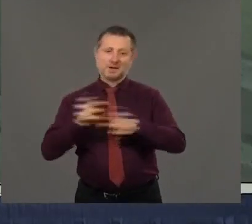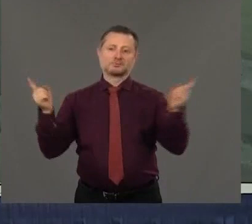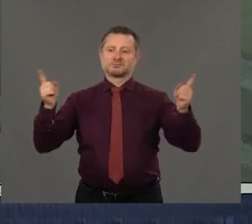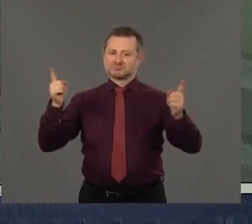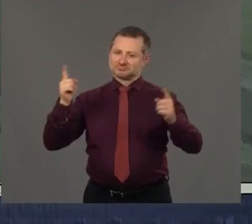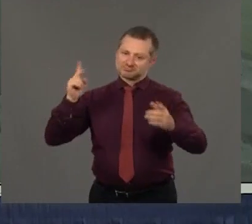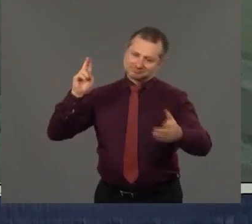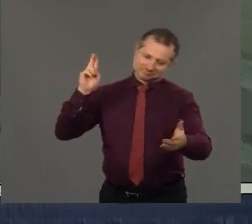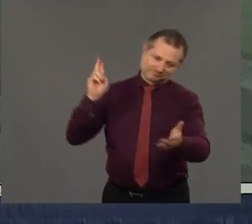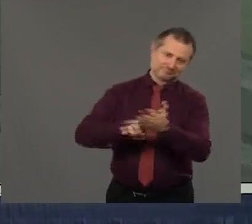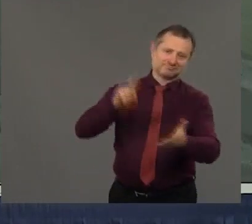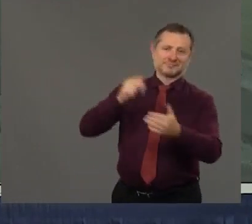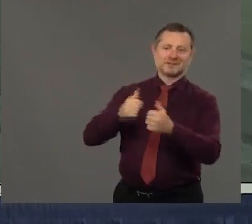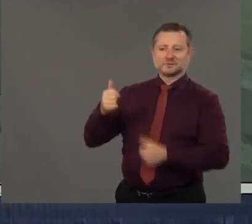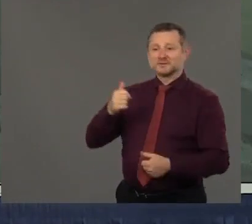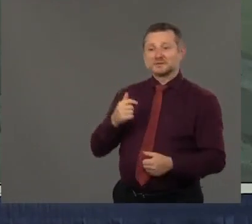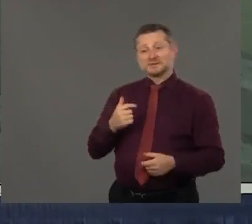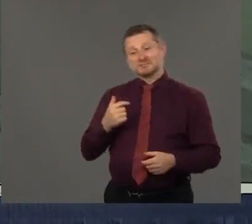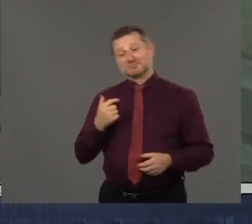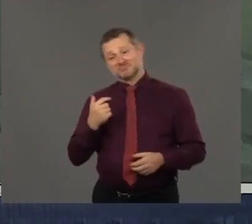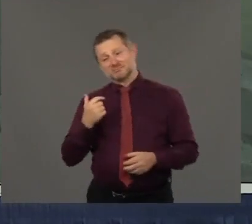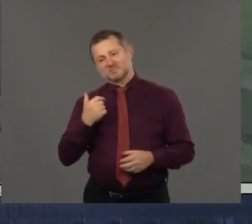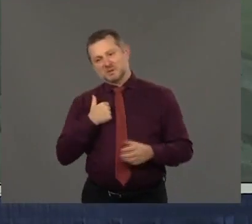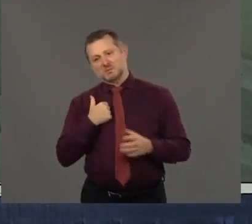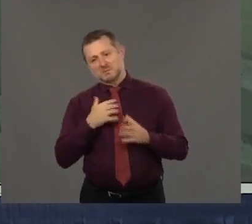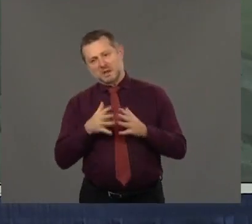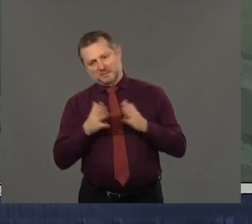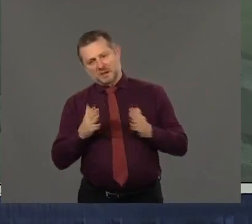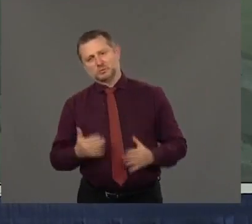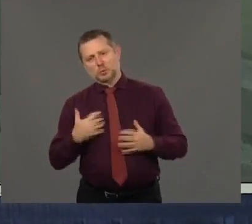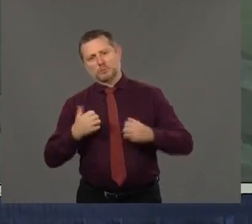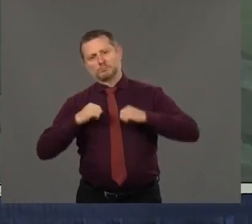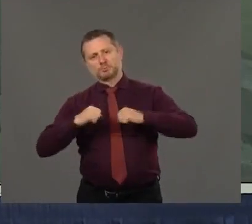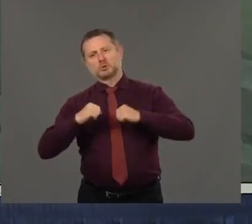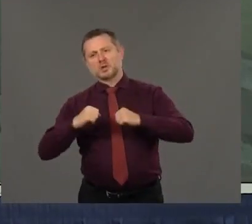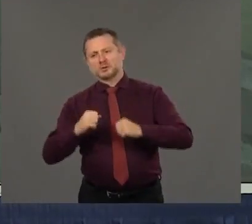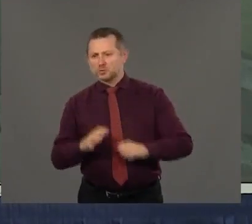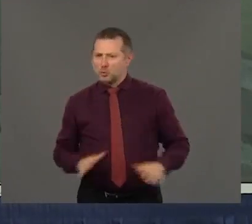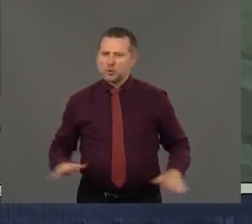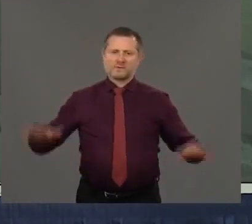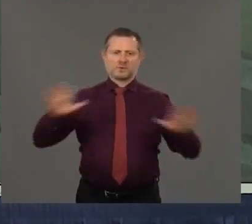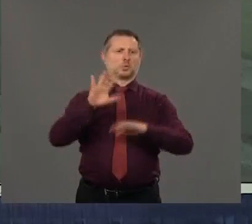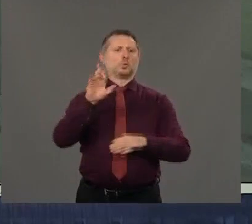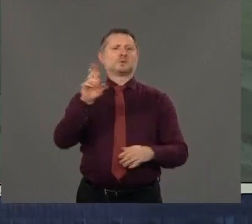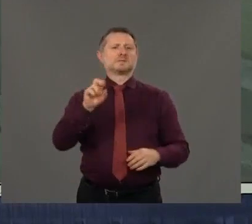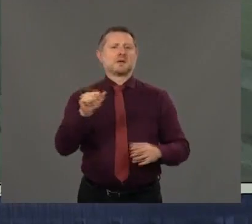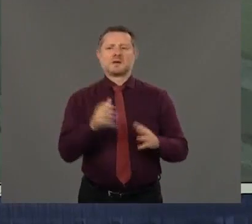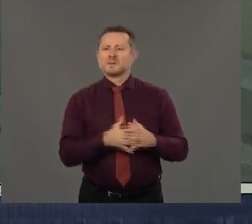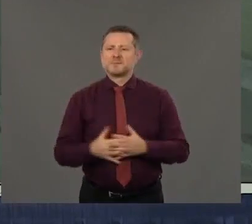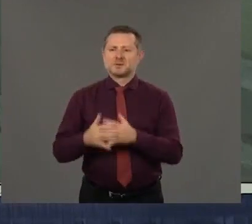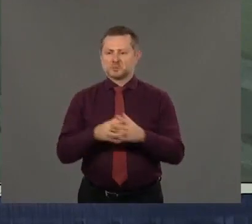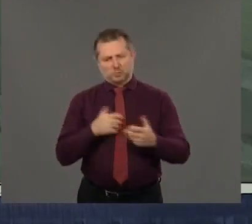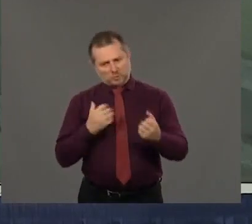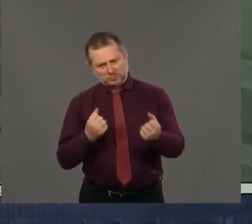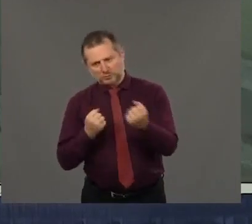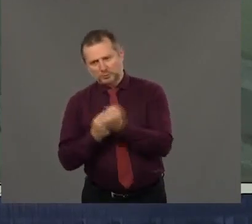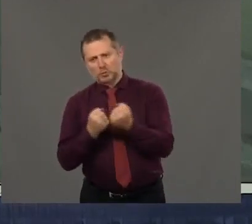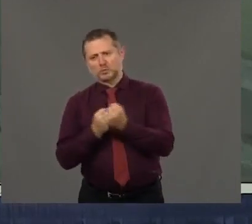First, as an American citizen, I want to protect those other citizens and give them the support they gave